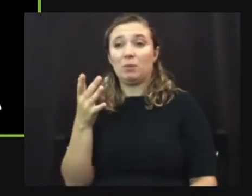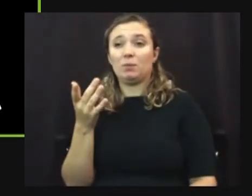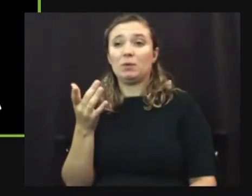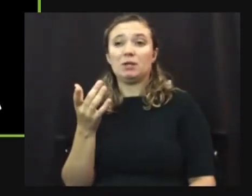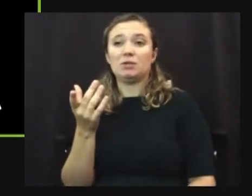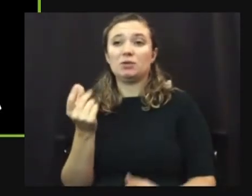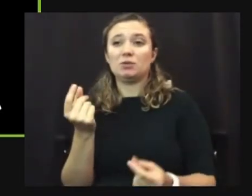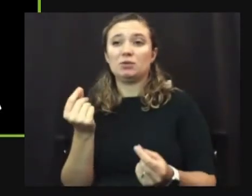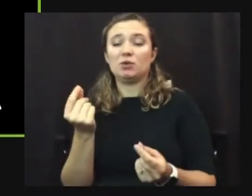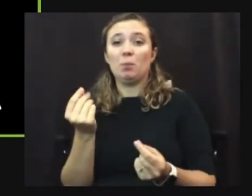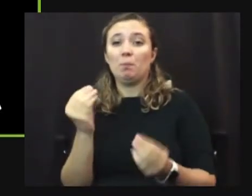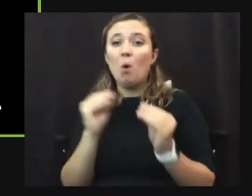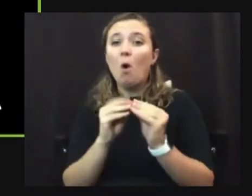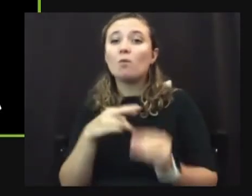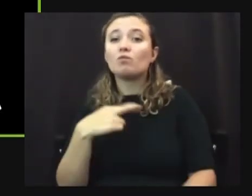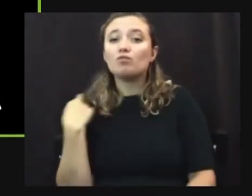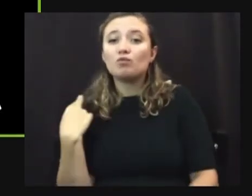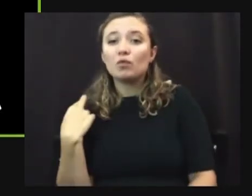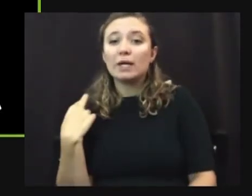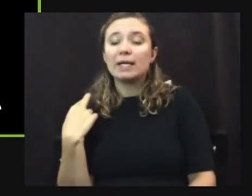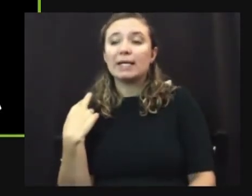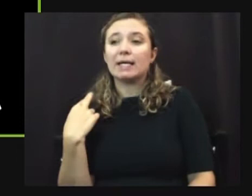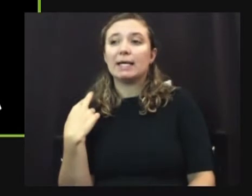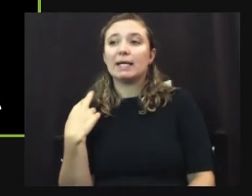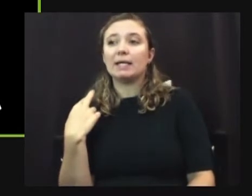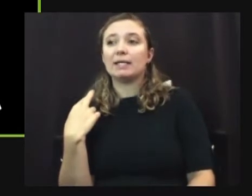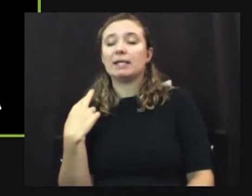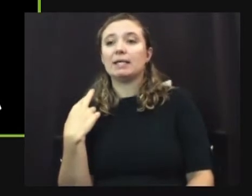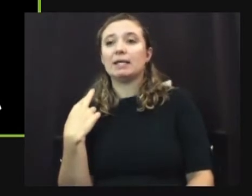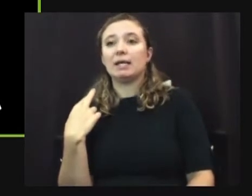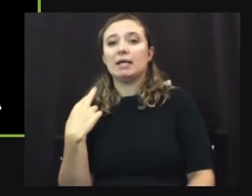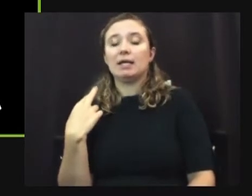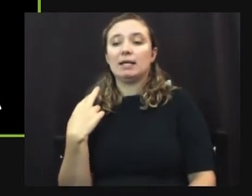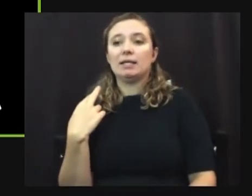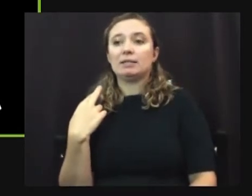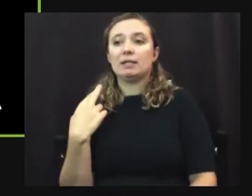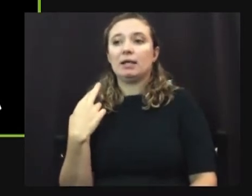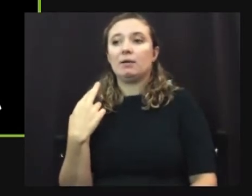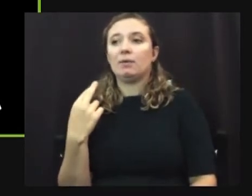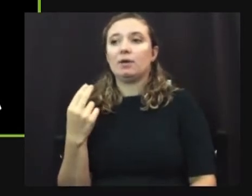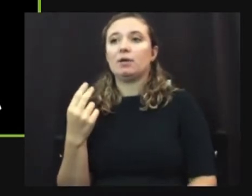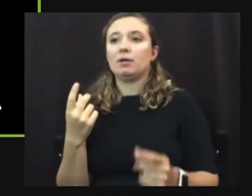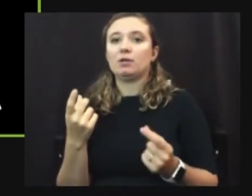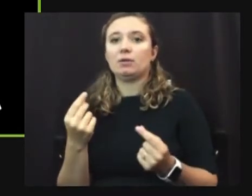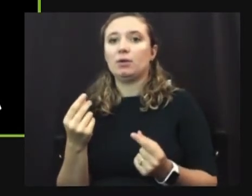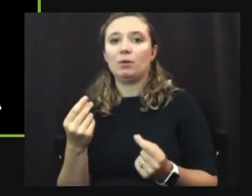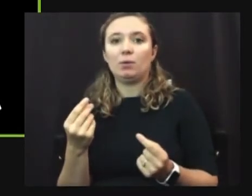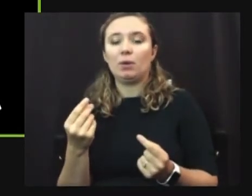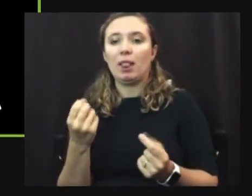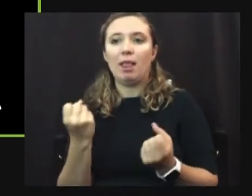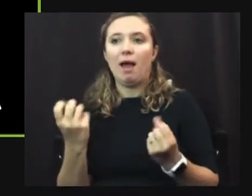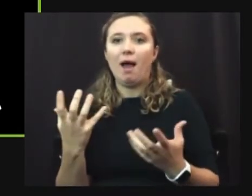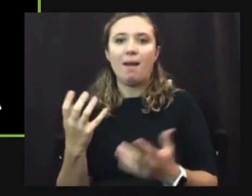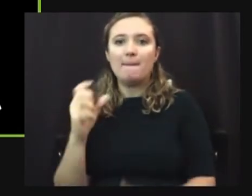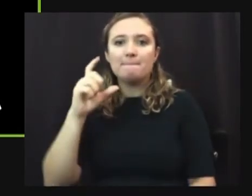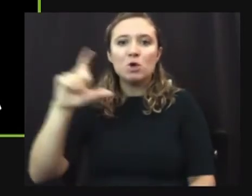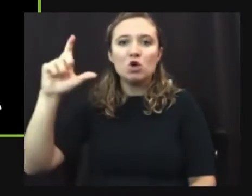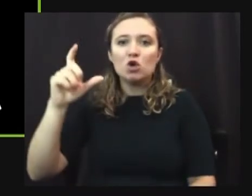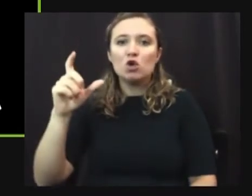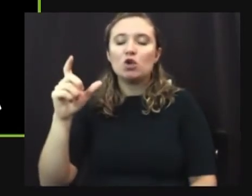risks. I'm a person who takes a lot of moonshots, go big or go home